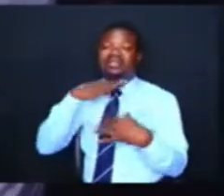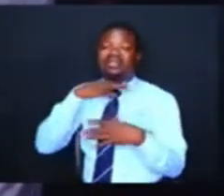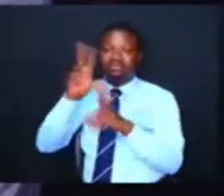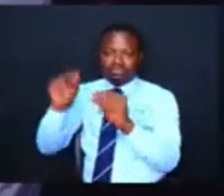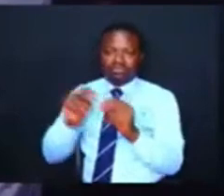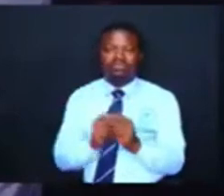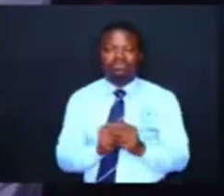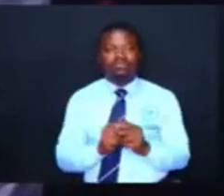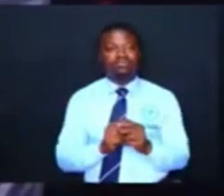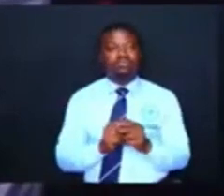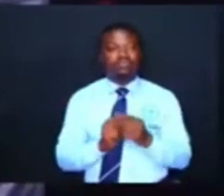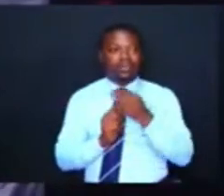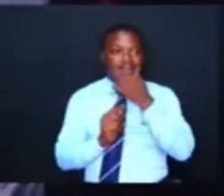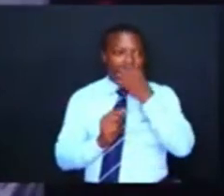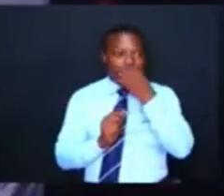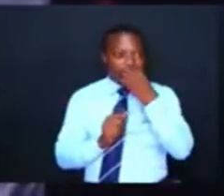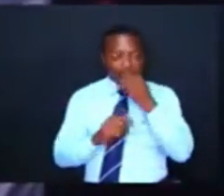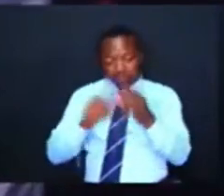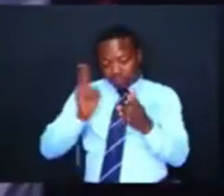the heart.